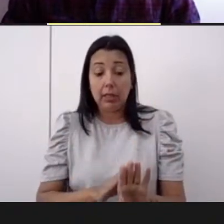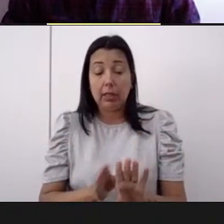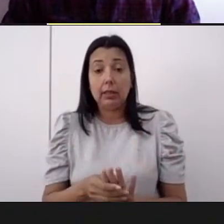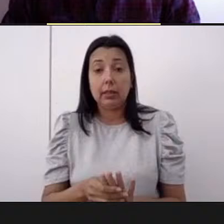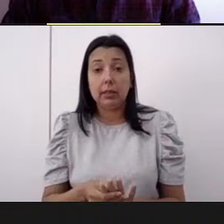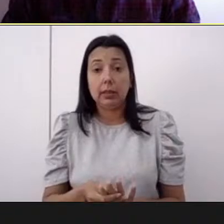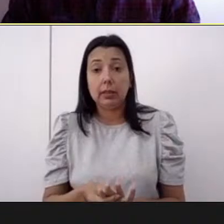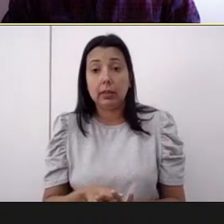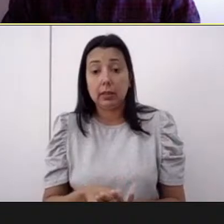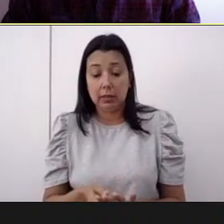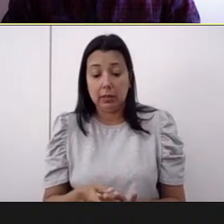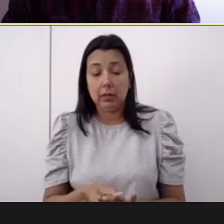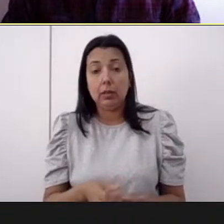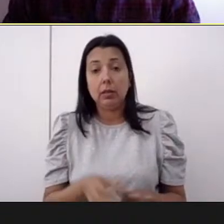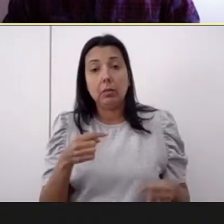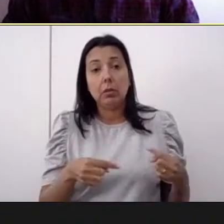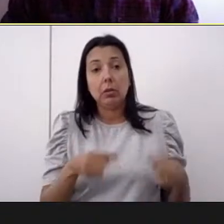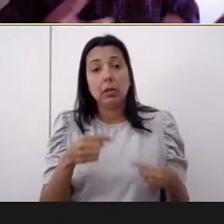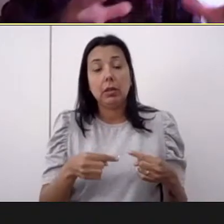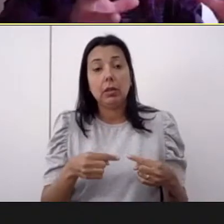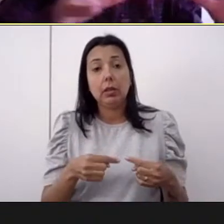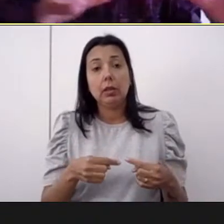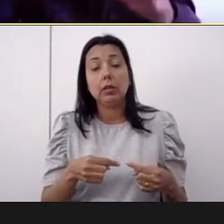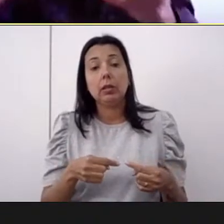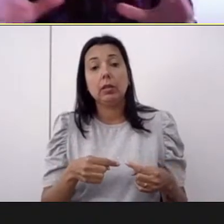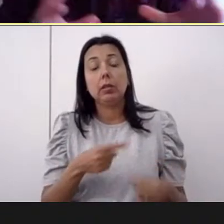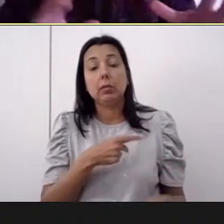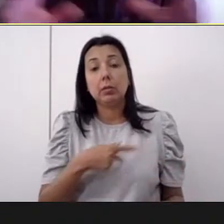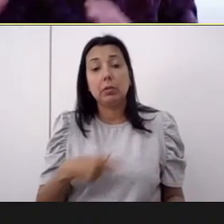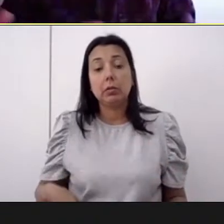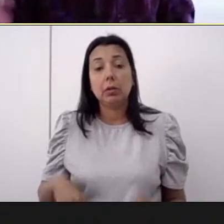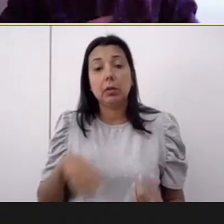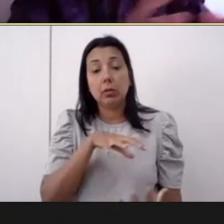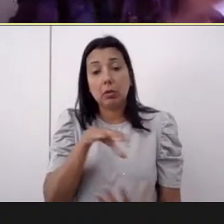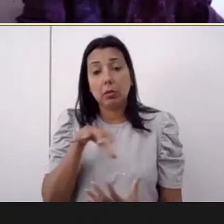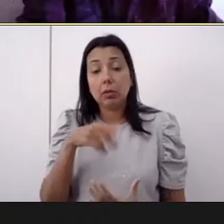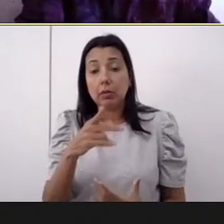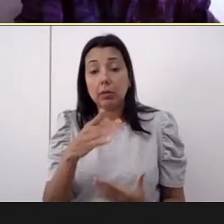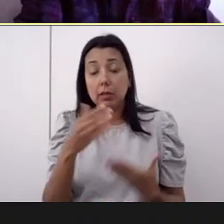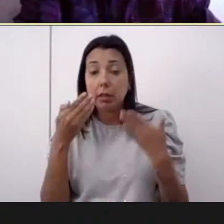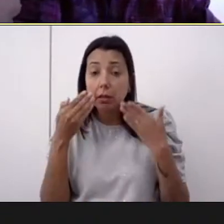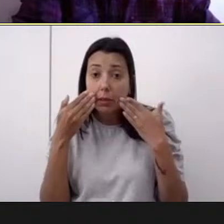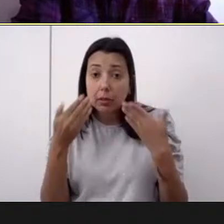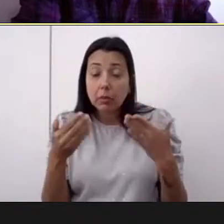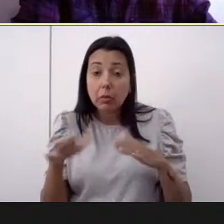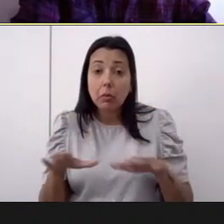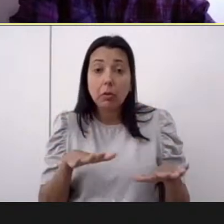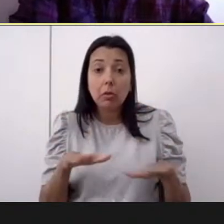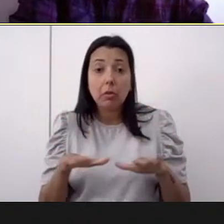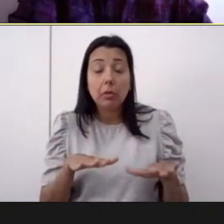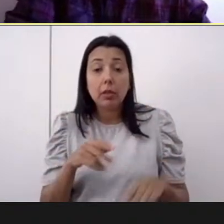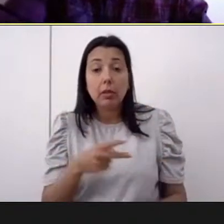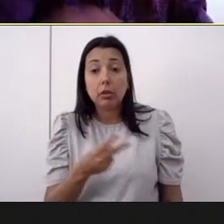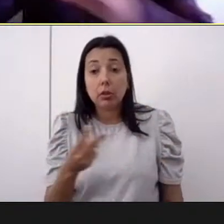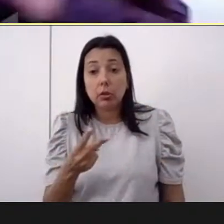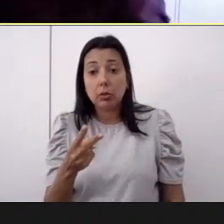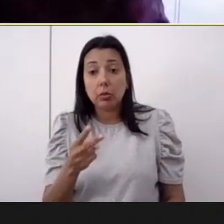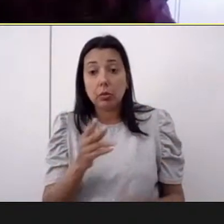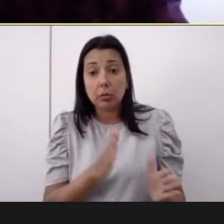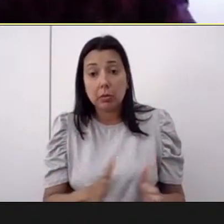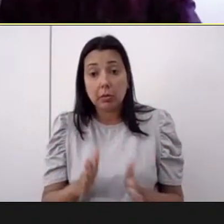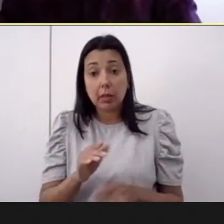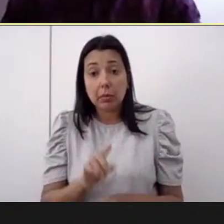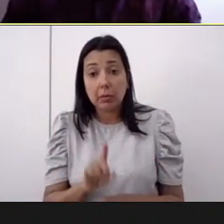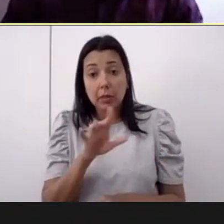policies. So you presented this movement in two steps. So first, in the domestic arena, it works like this,